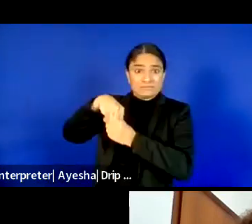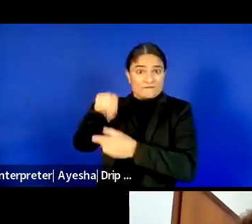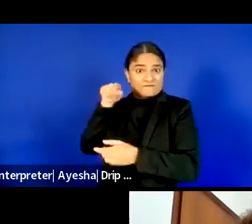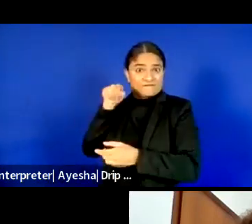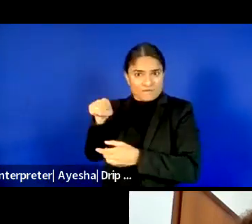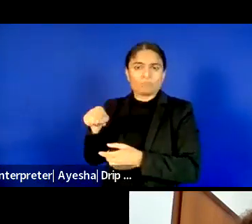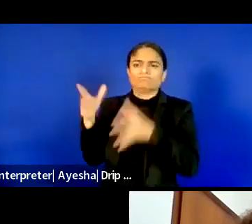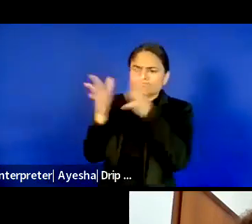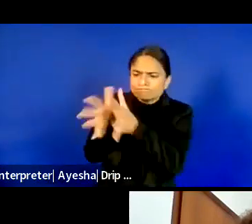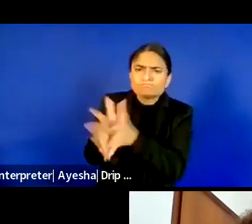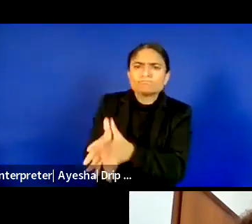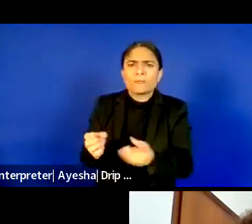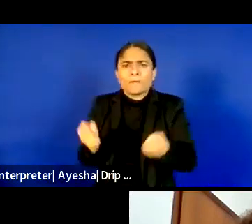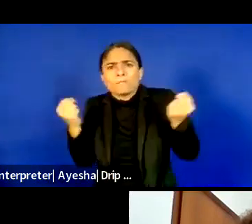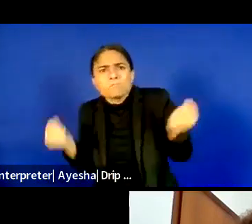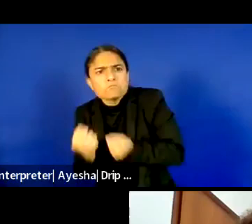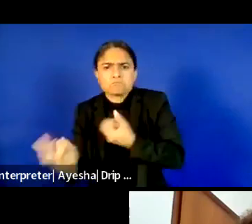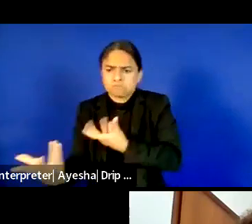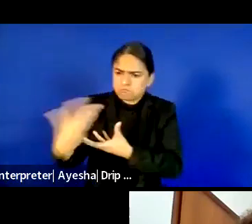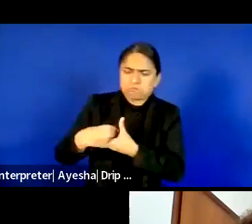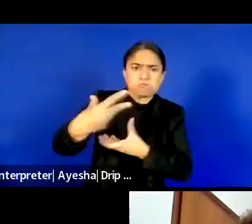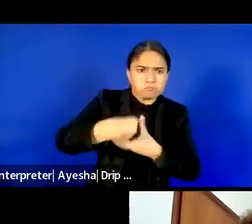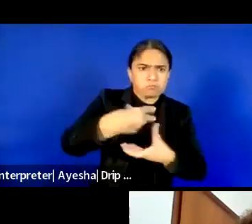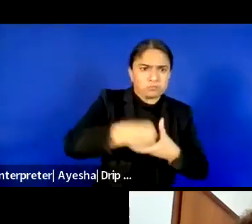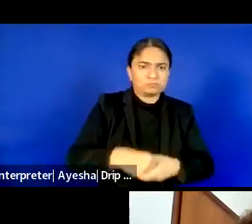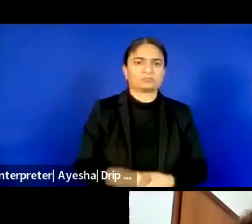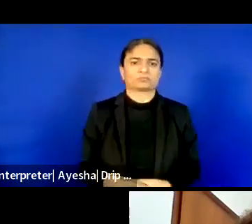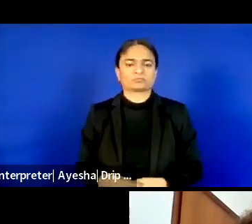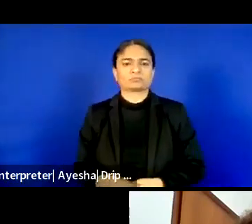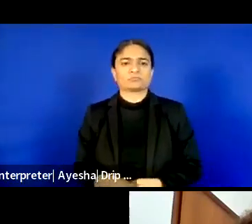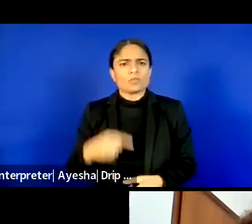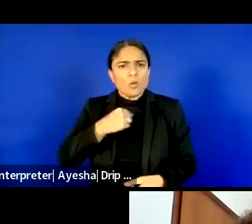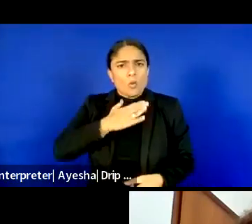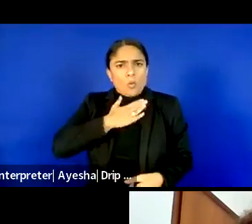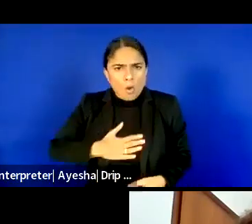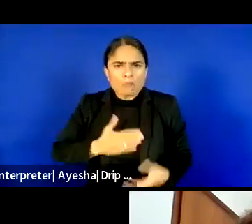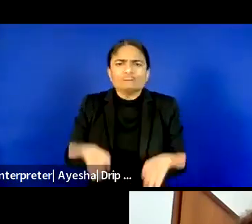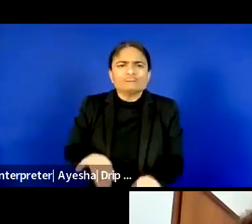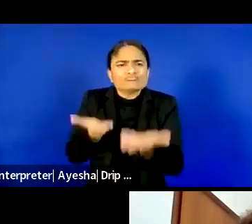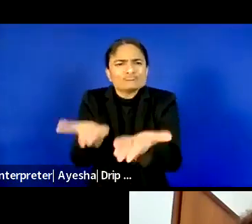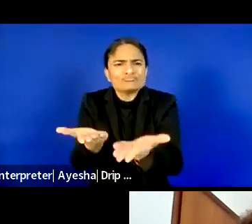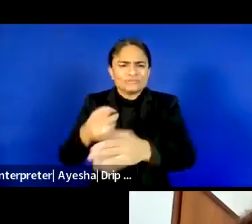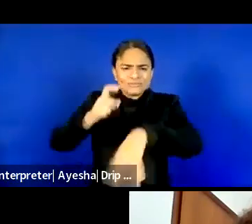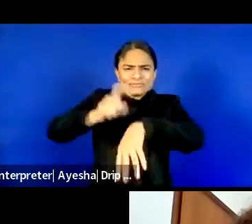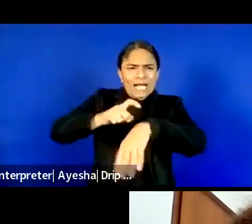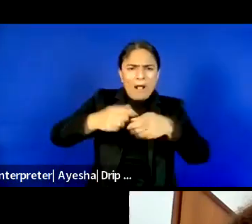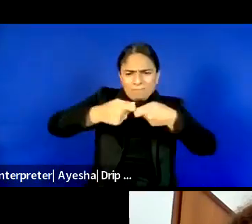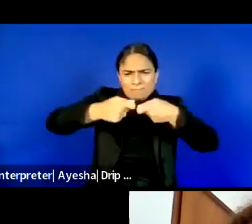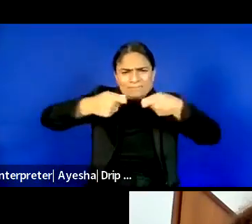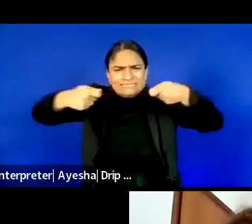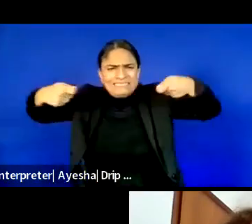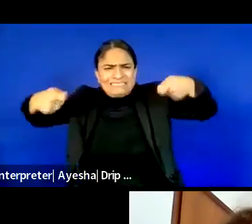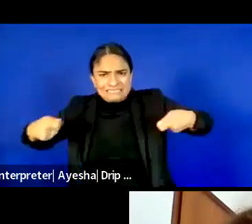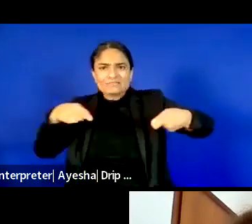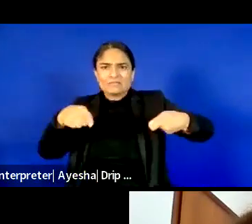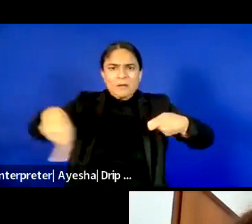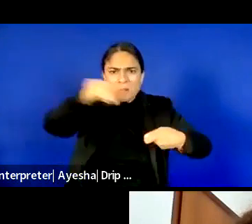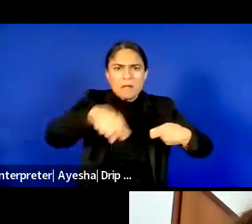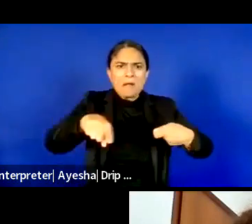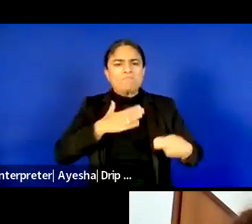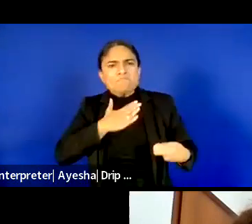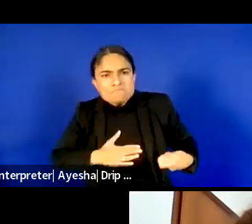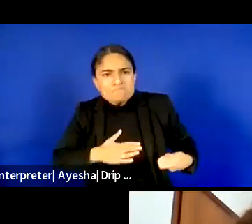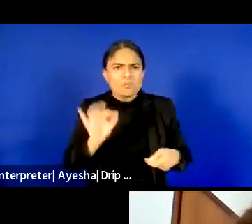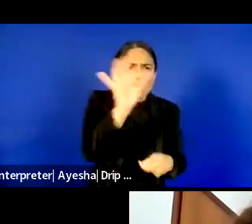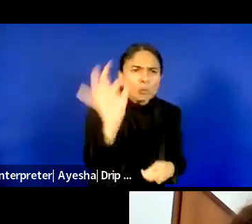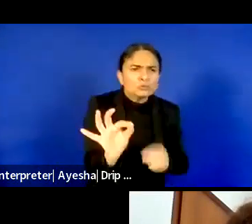We're planning to offer plenty of time for those questions at the end of the event. And in the meantime, we hope you'll engage in the chat and in other